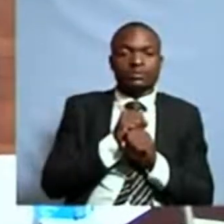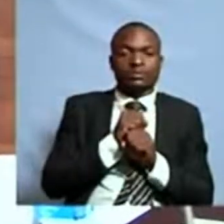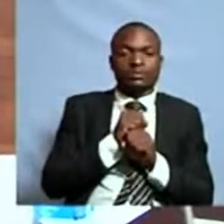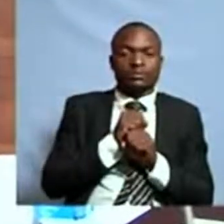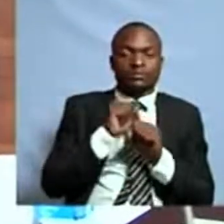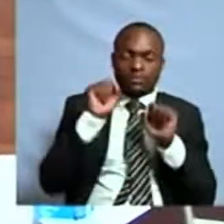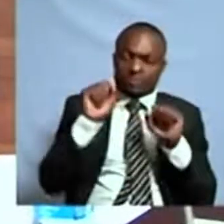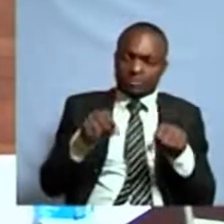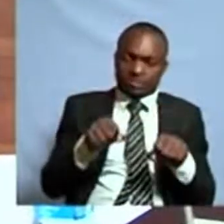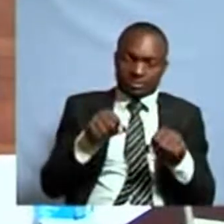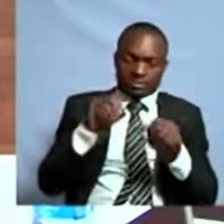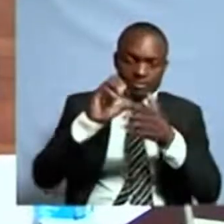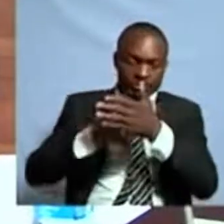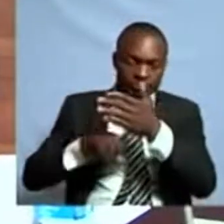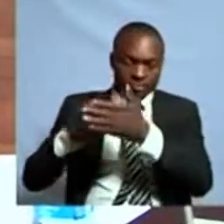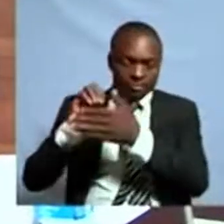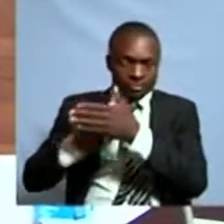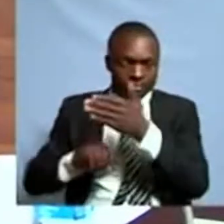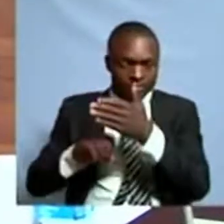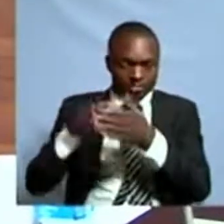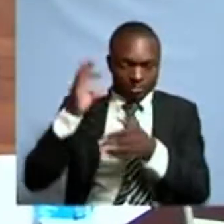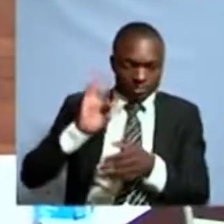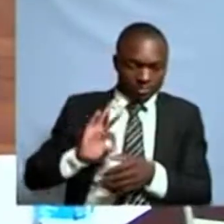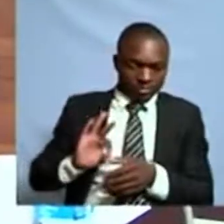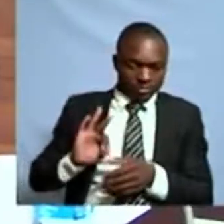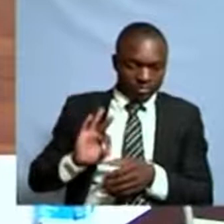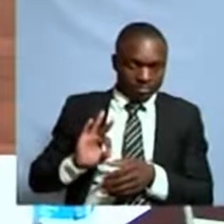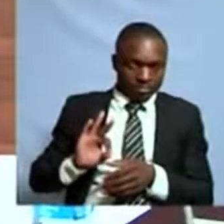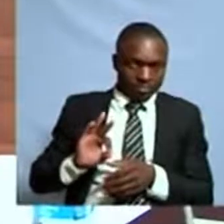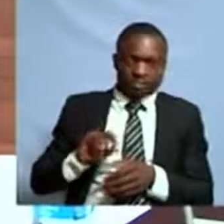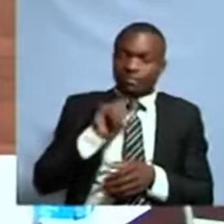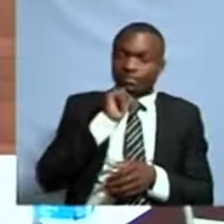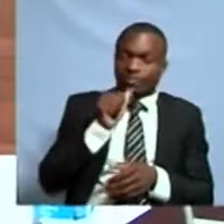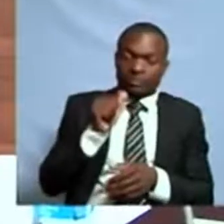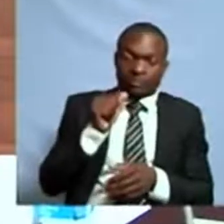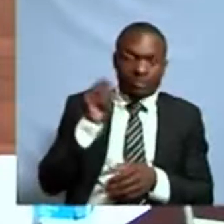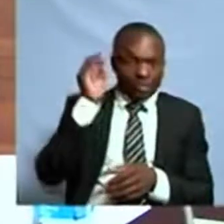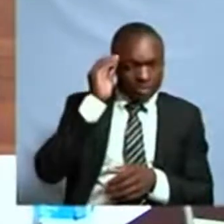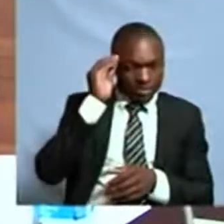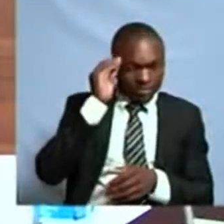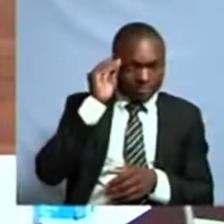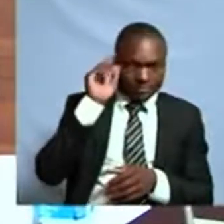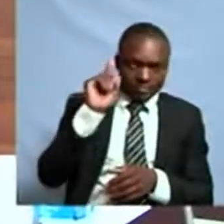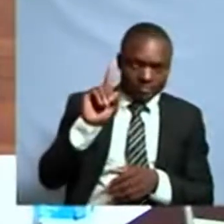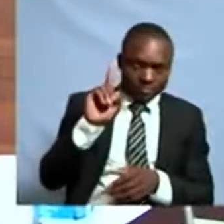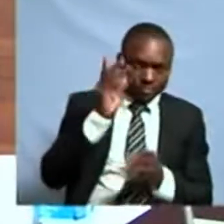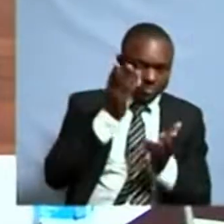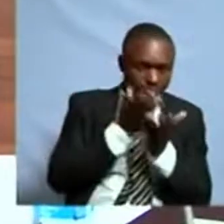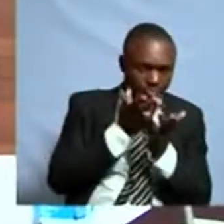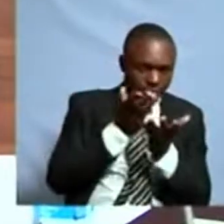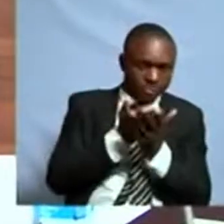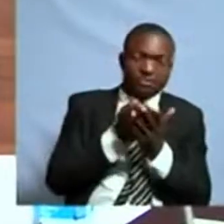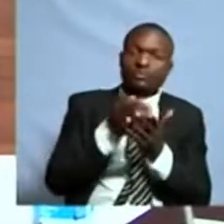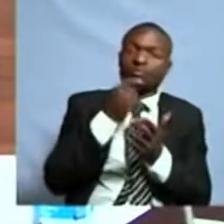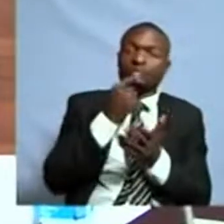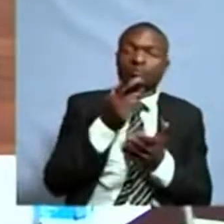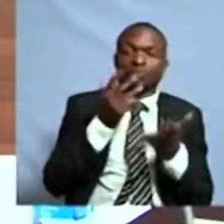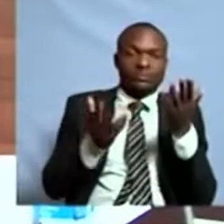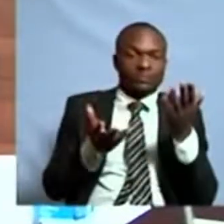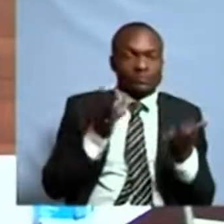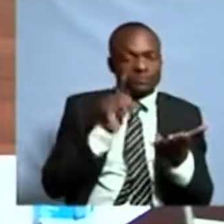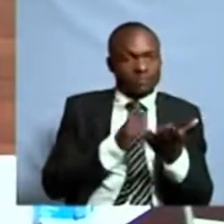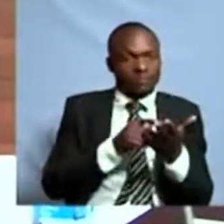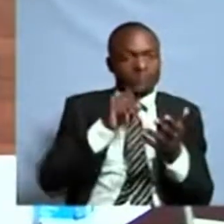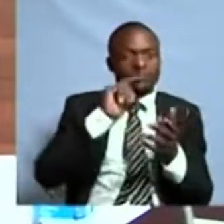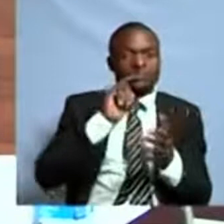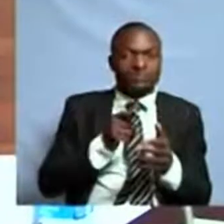can withdraw your benefits, not taking into account even one of your proposals that you have made to say maybe probably should be tied